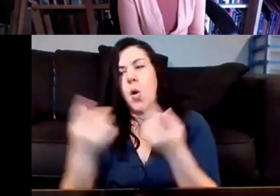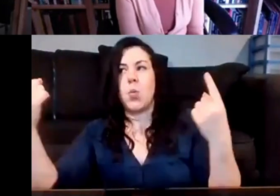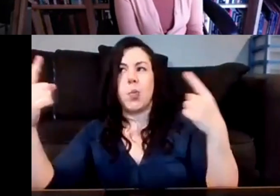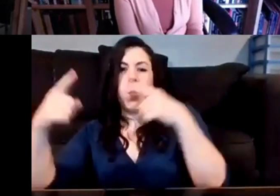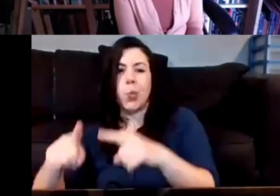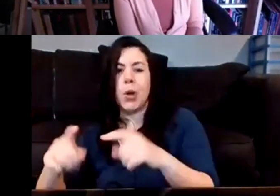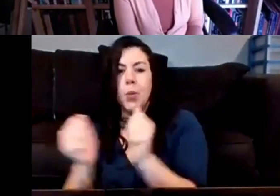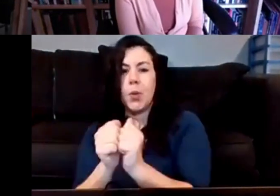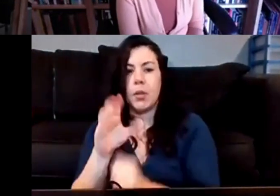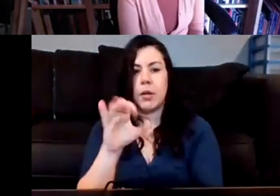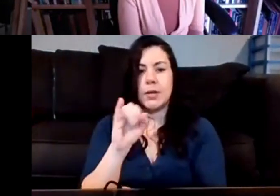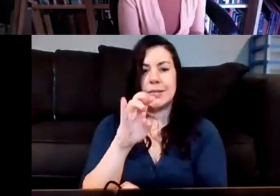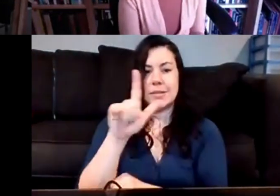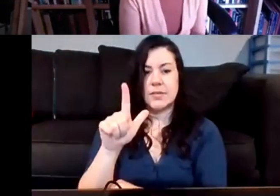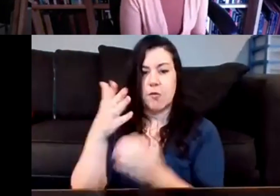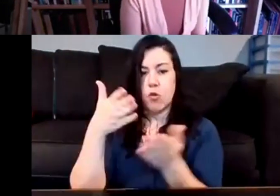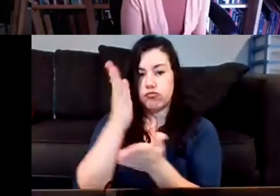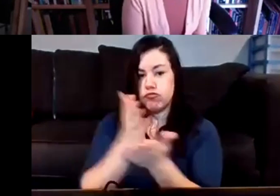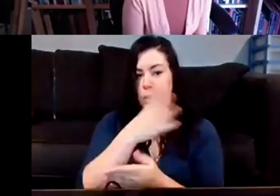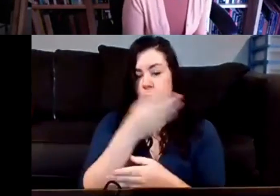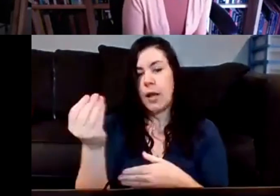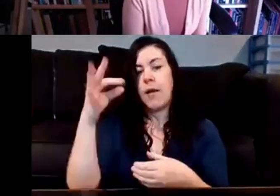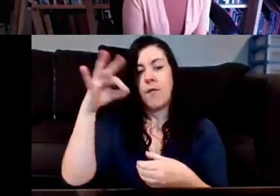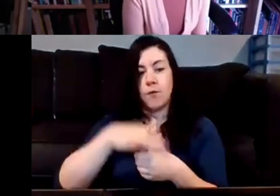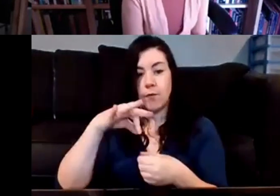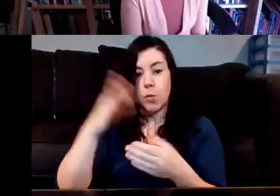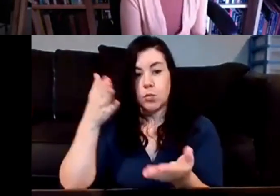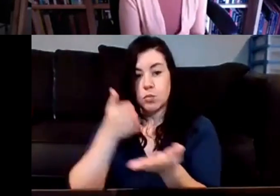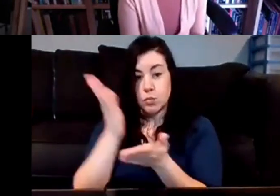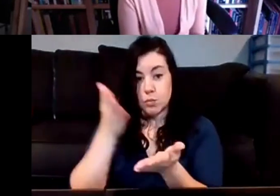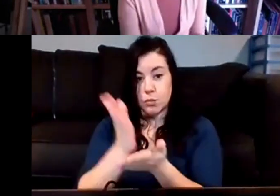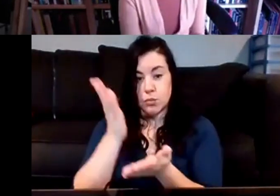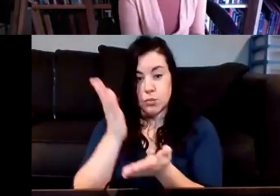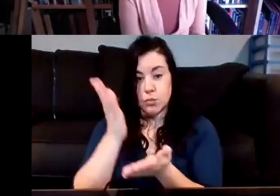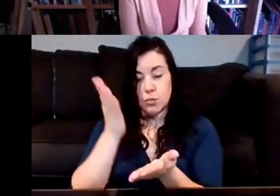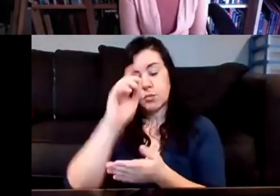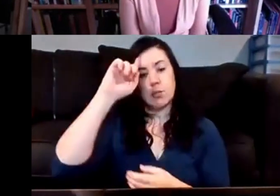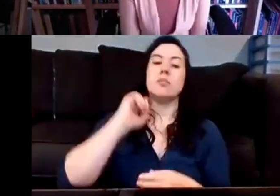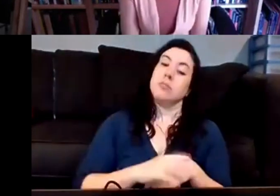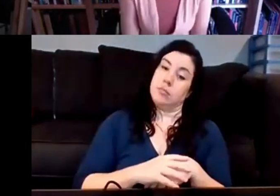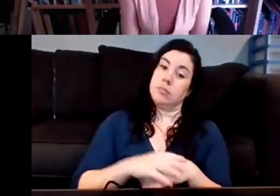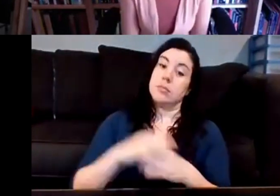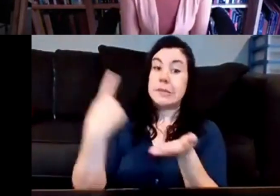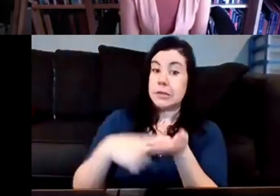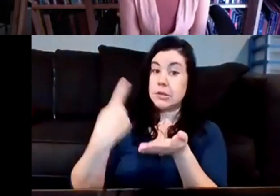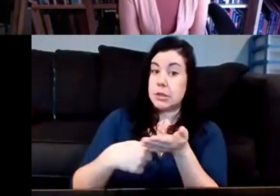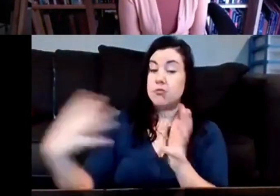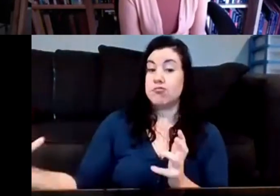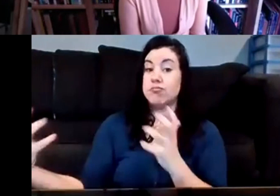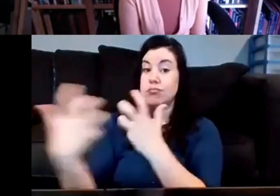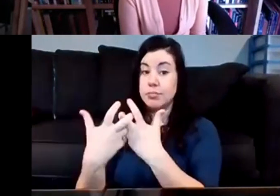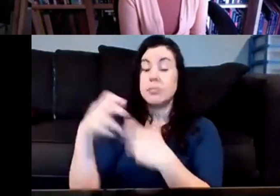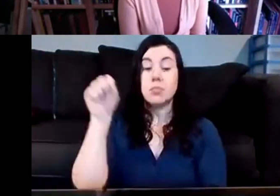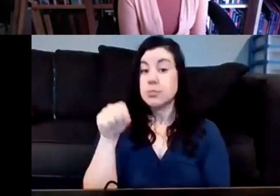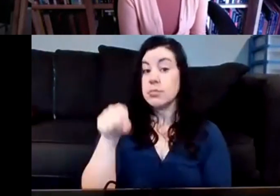Rights Act and the Voting Rights Act? And this discussion does align with that. One of